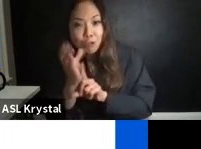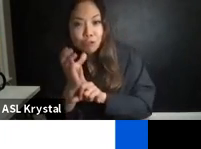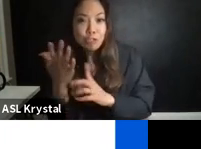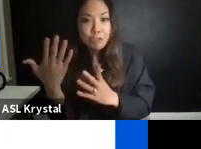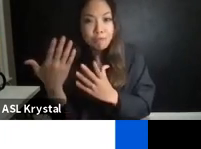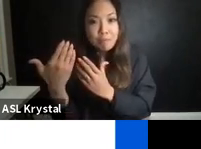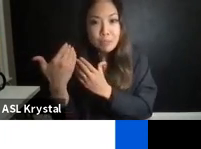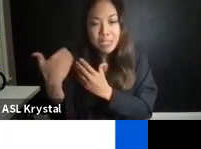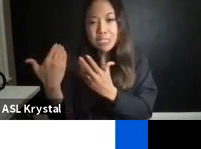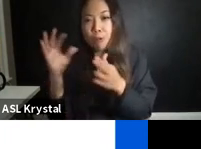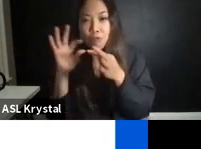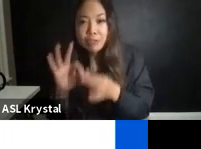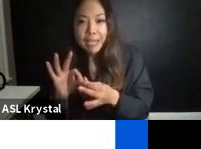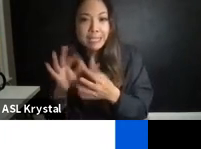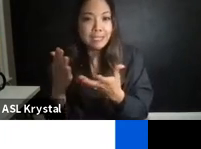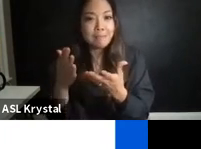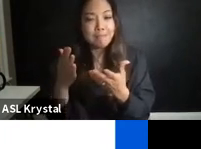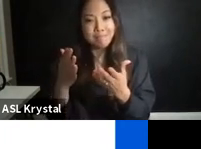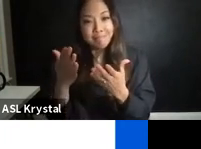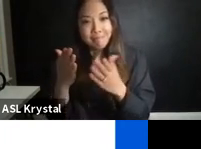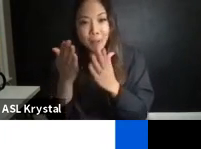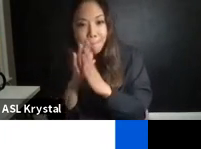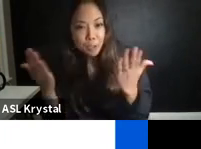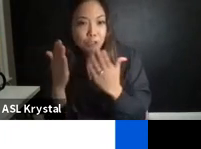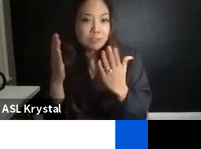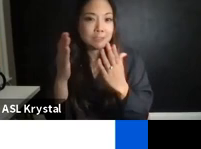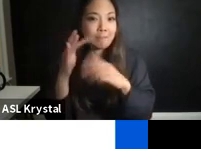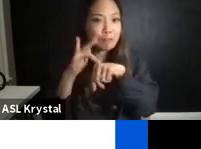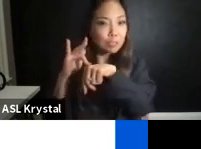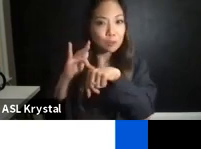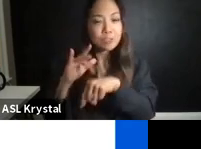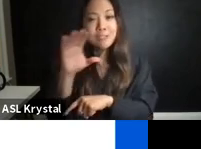and to an immersion in inquiry-based learning